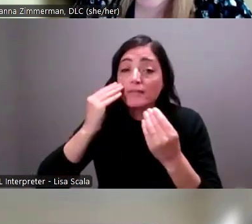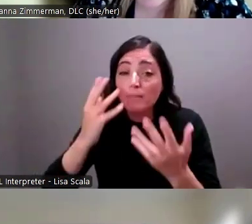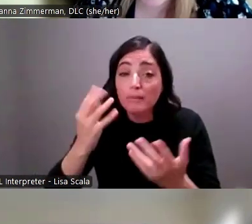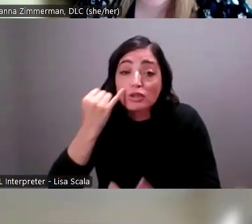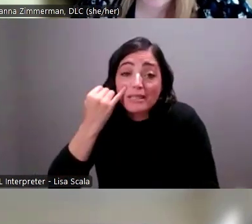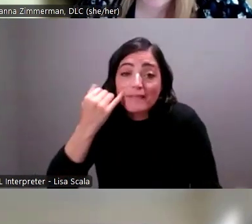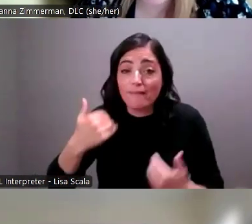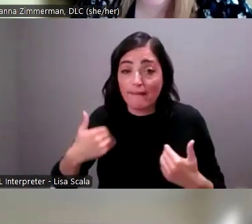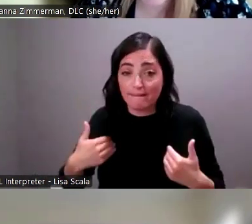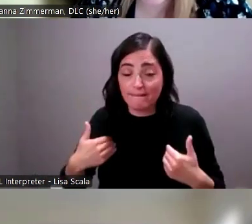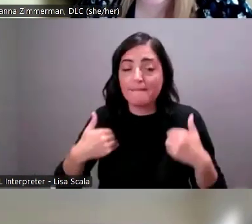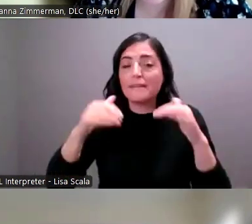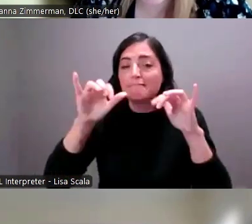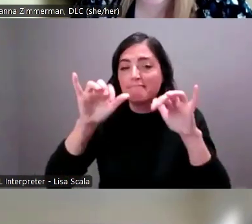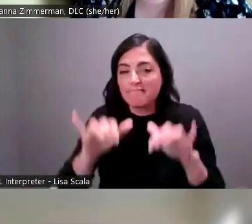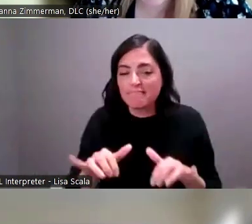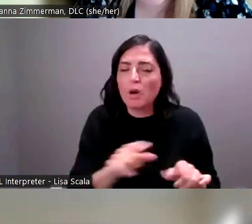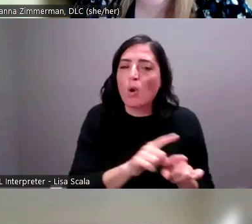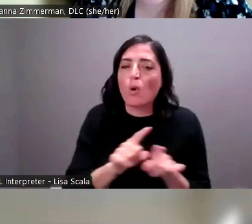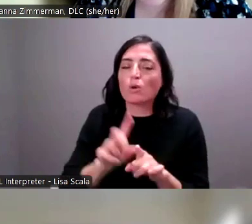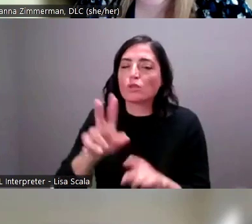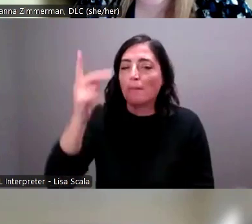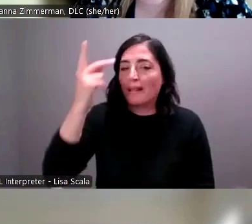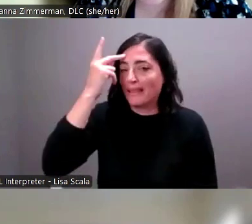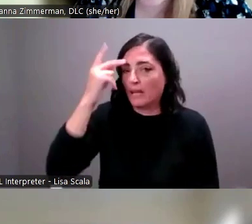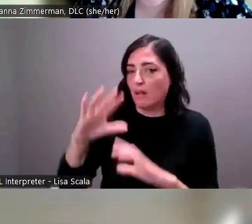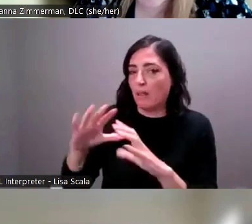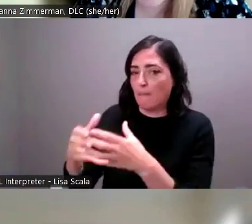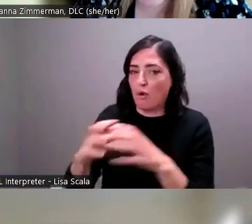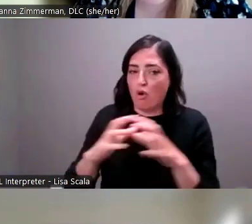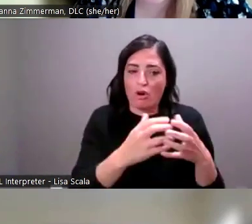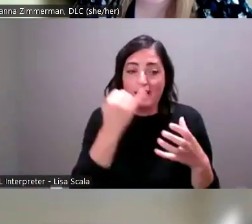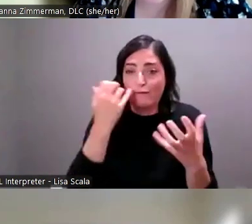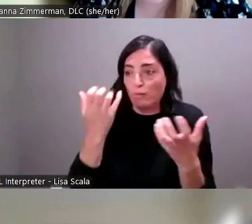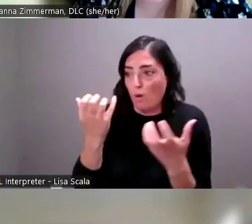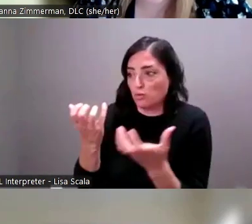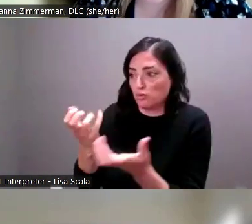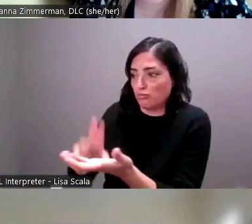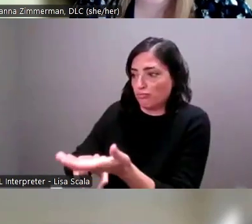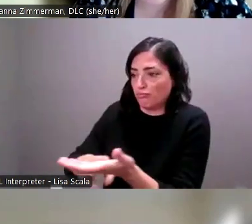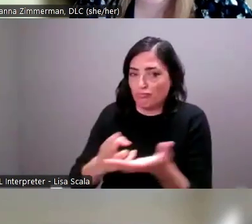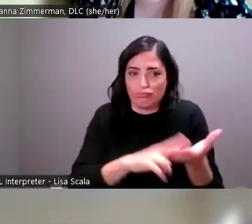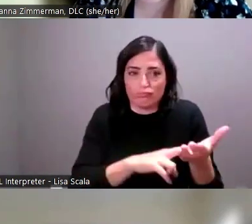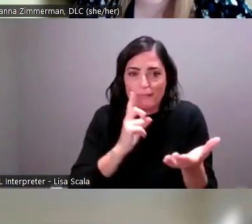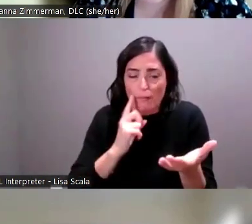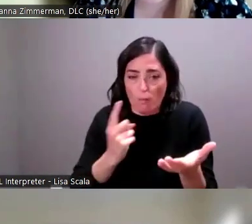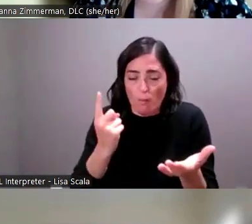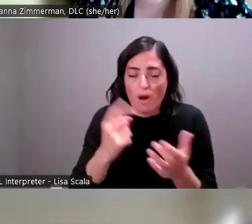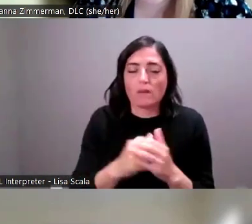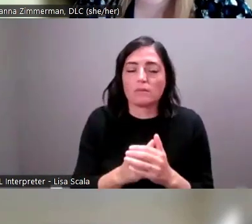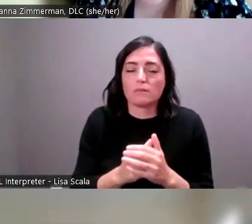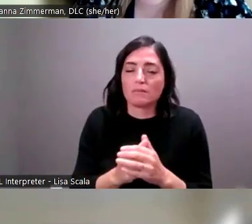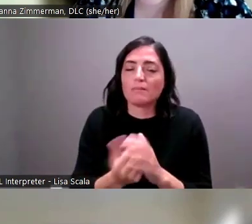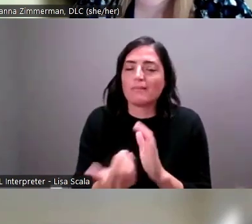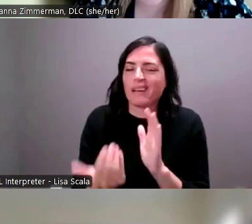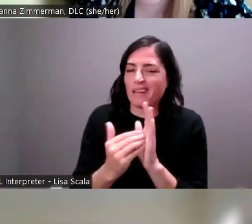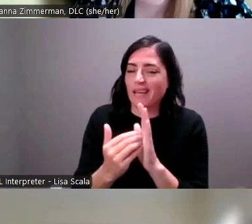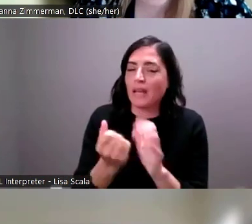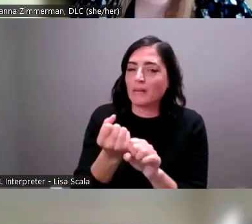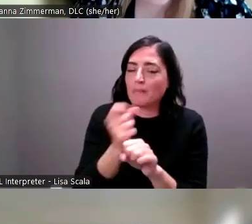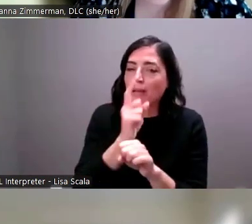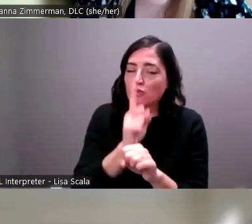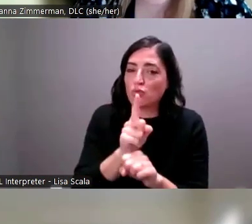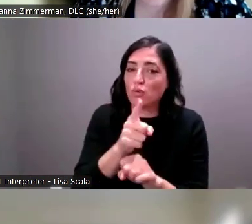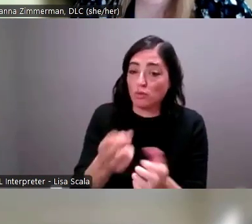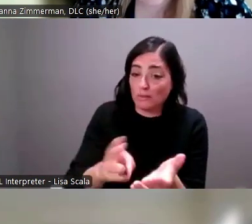it, and a political party if you'd like to enroll in one. And of course, you'll have to make sure that you're